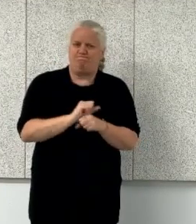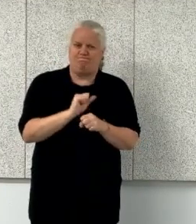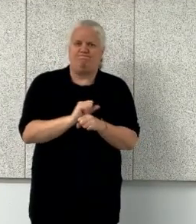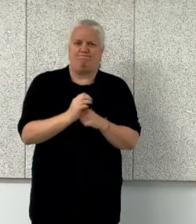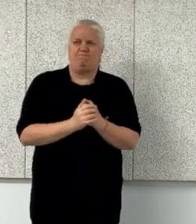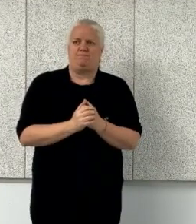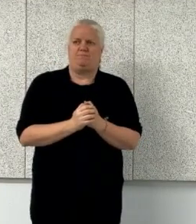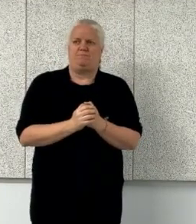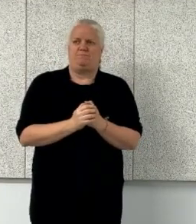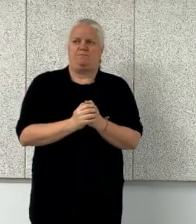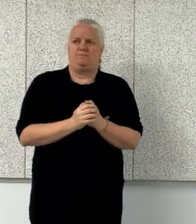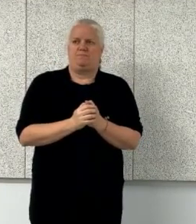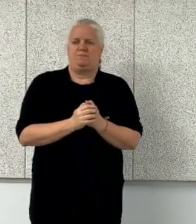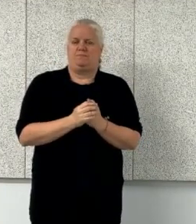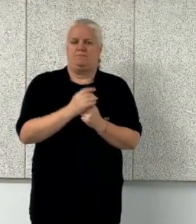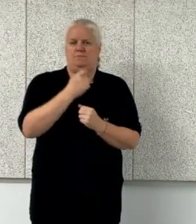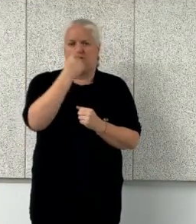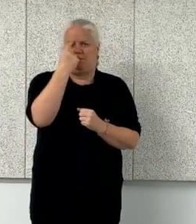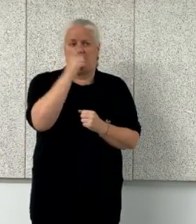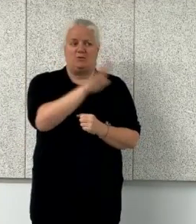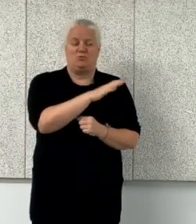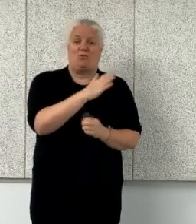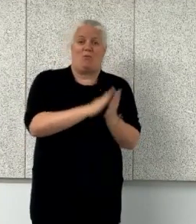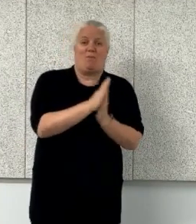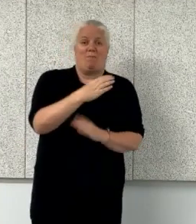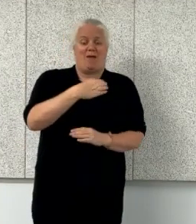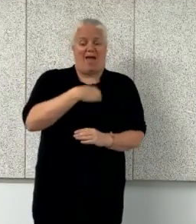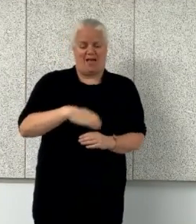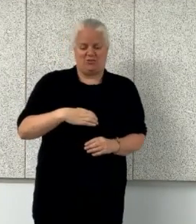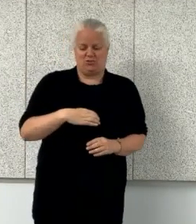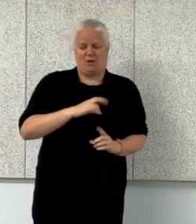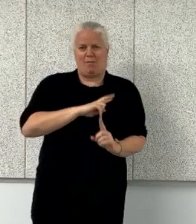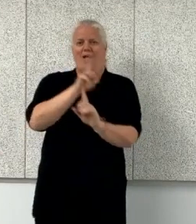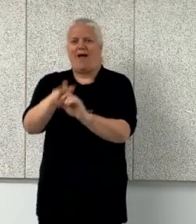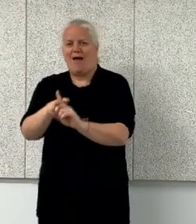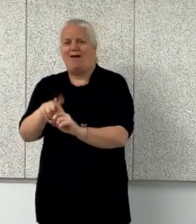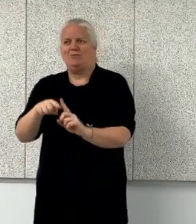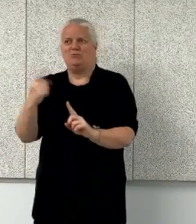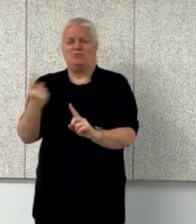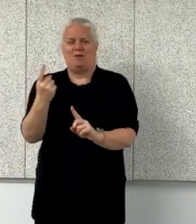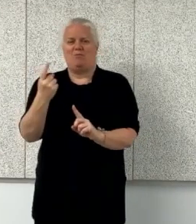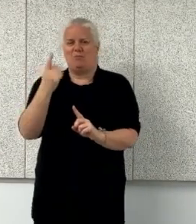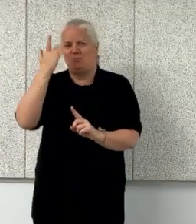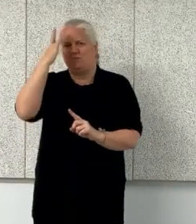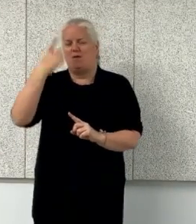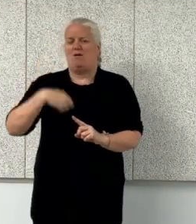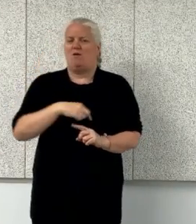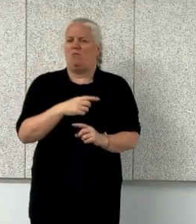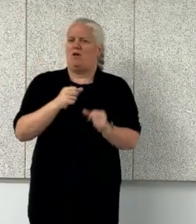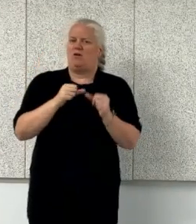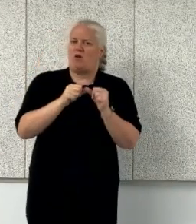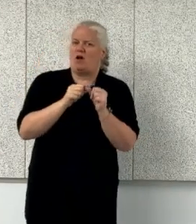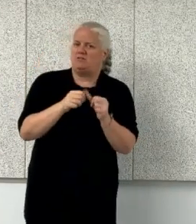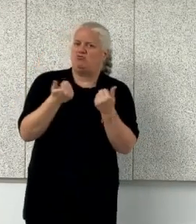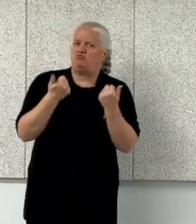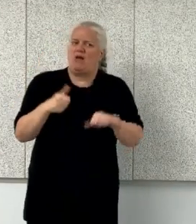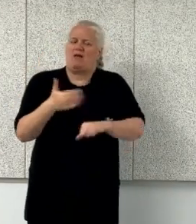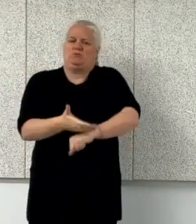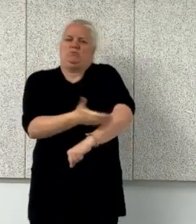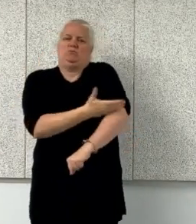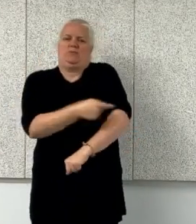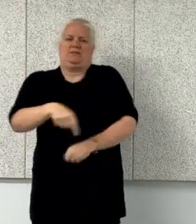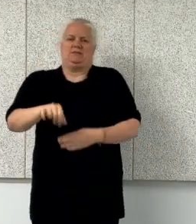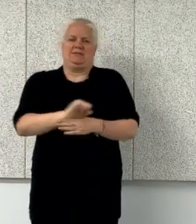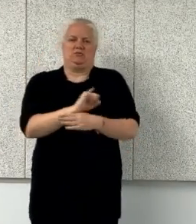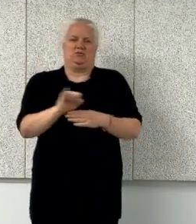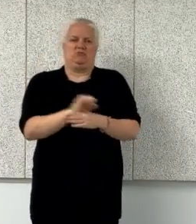because you're applying your passion into something and you we are constantly trying to make this industry better. Like I see that.